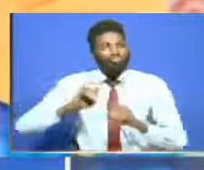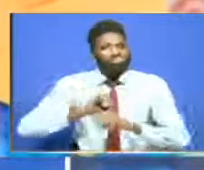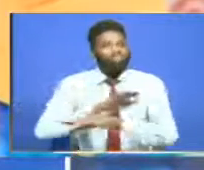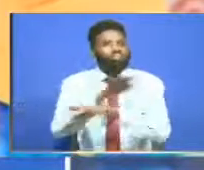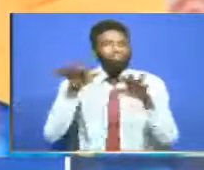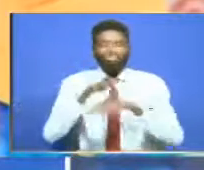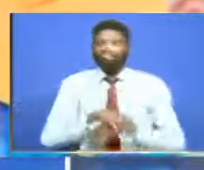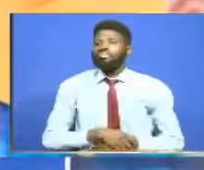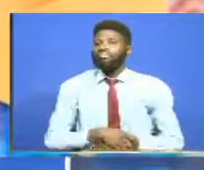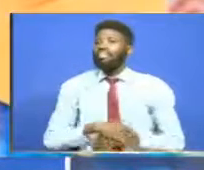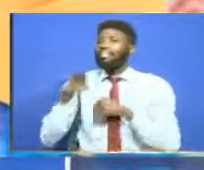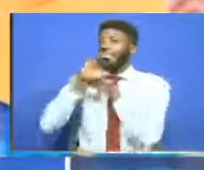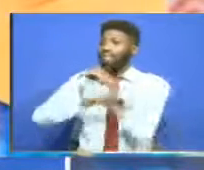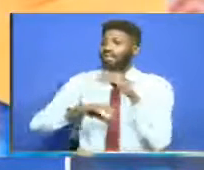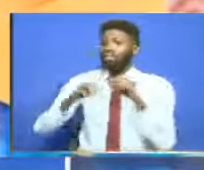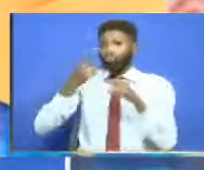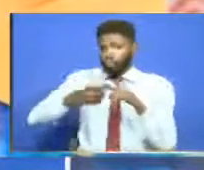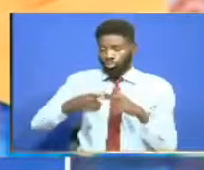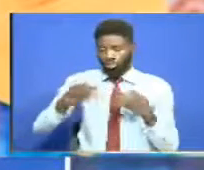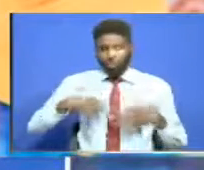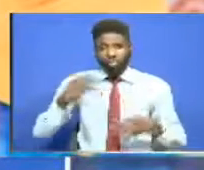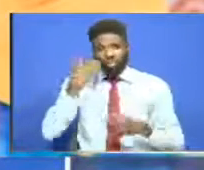country's total caseload jumps to